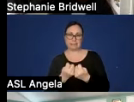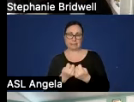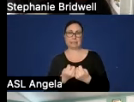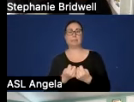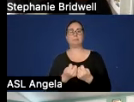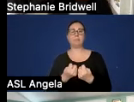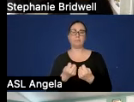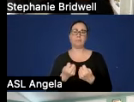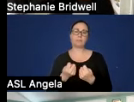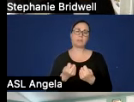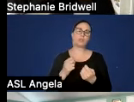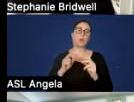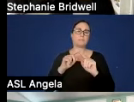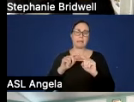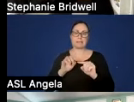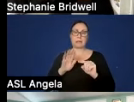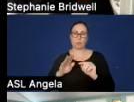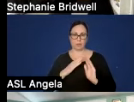based on your community.